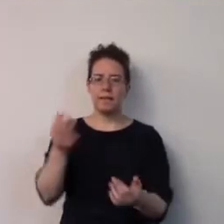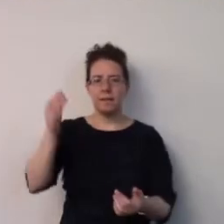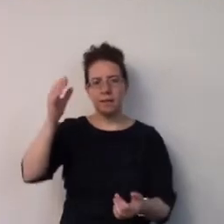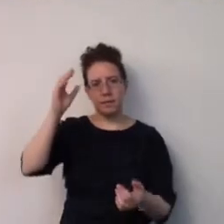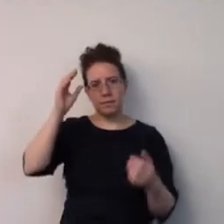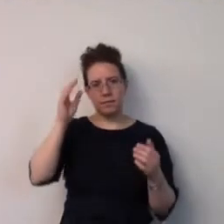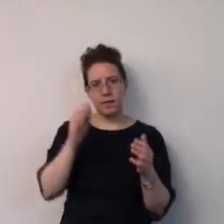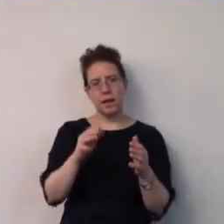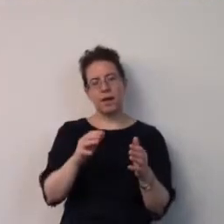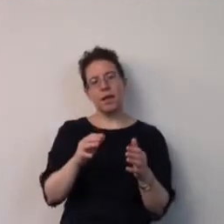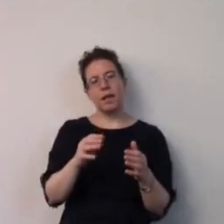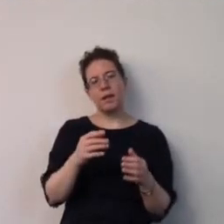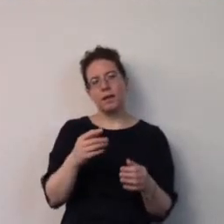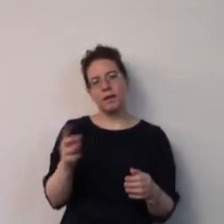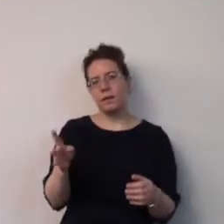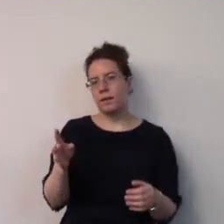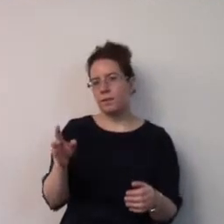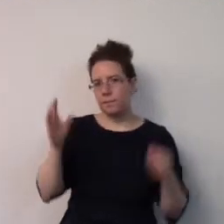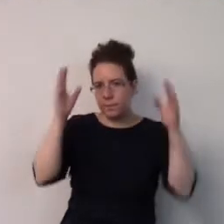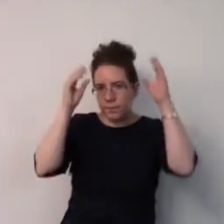part of you. Yes.